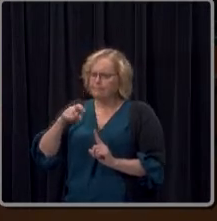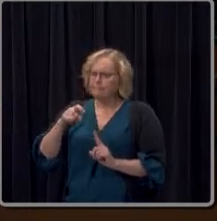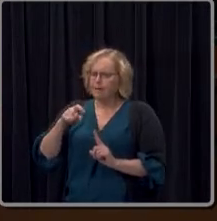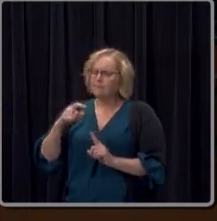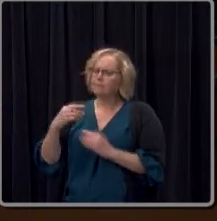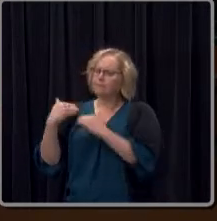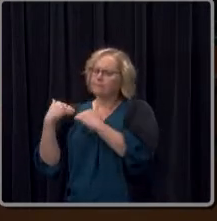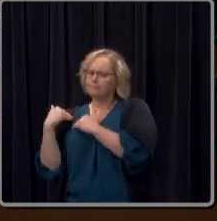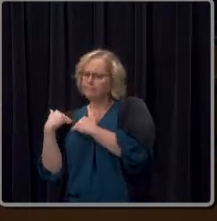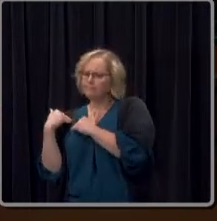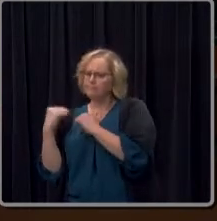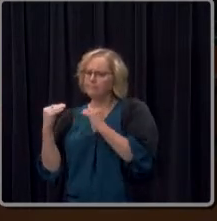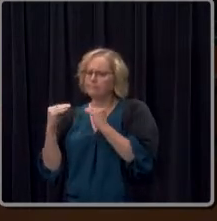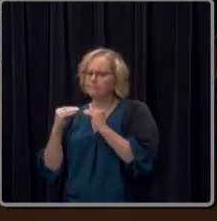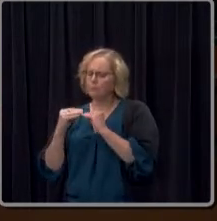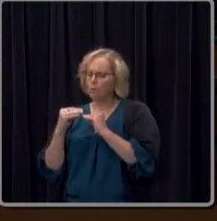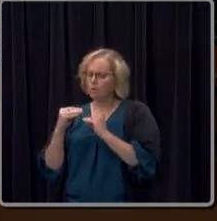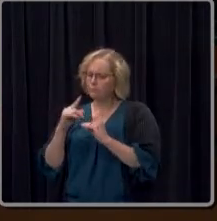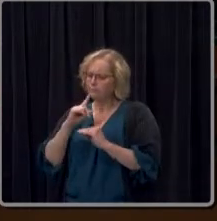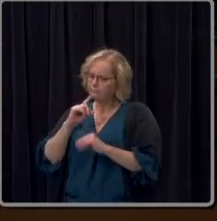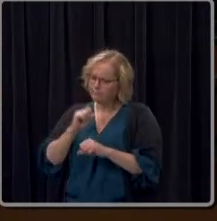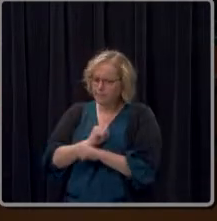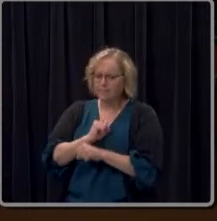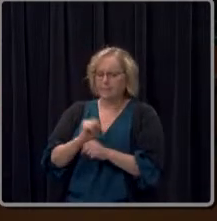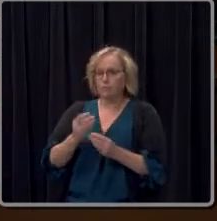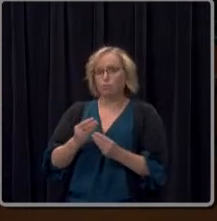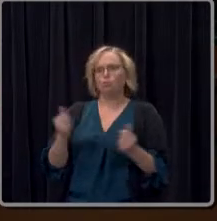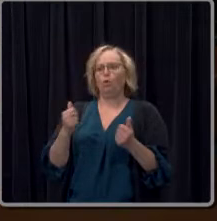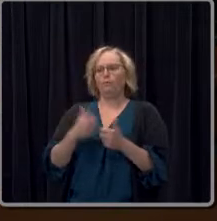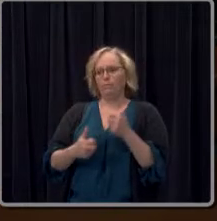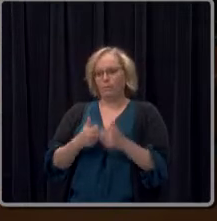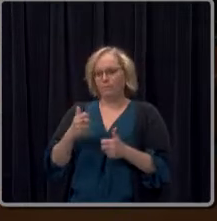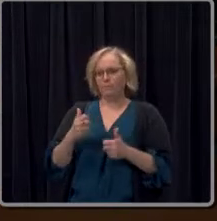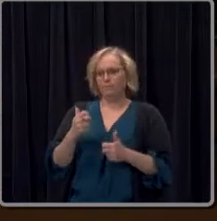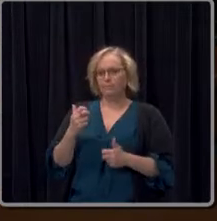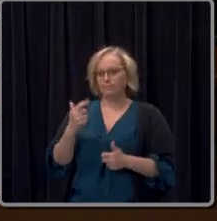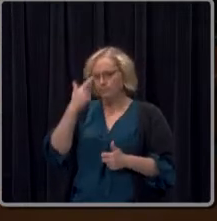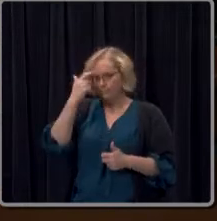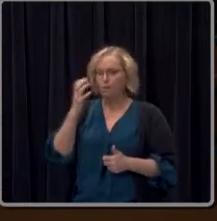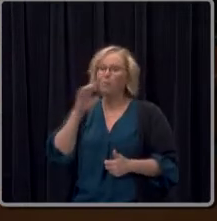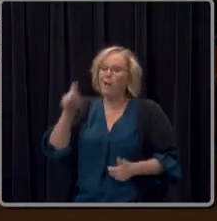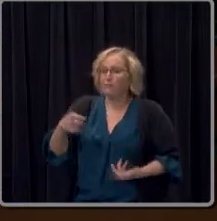and solve the problem, because we're gonna have to.